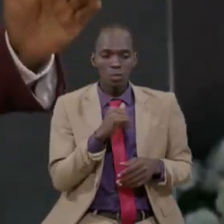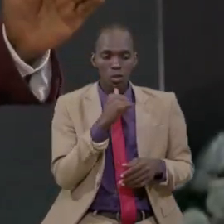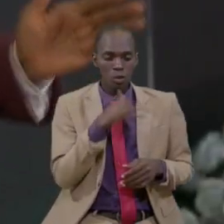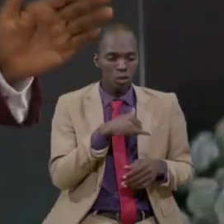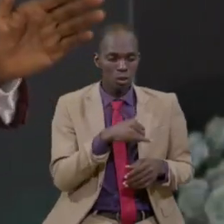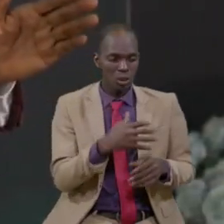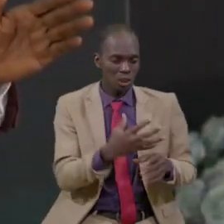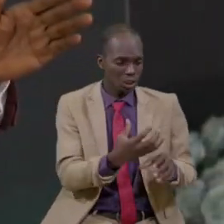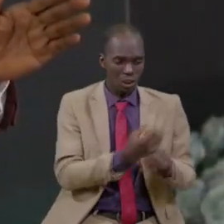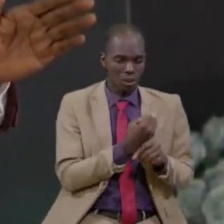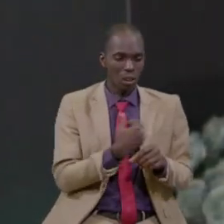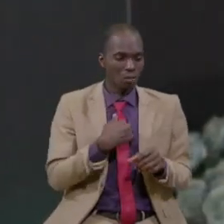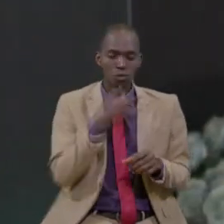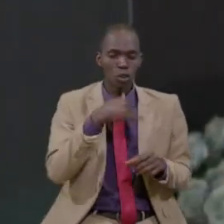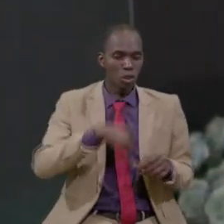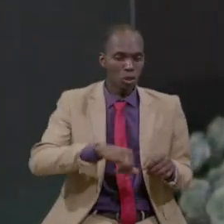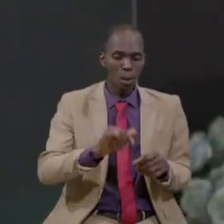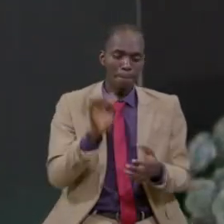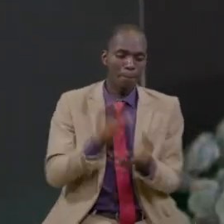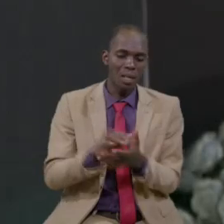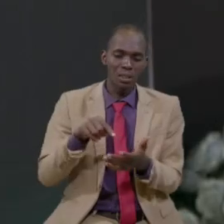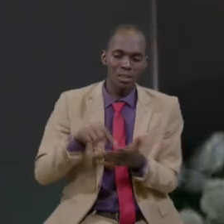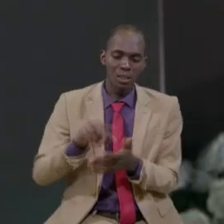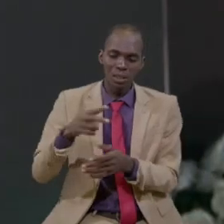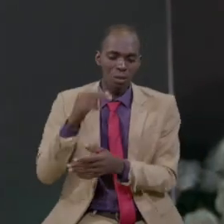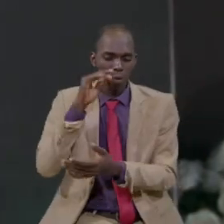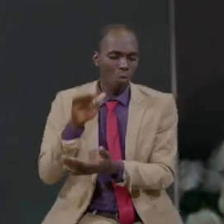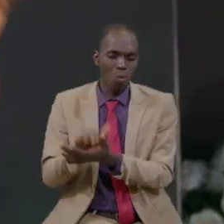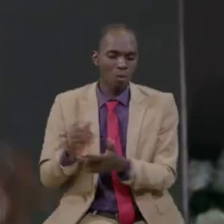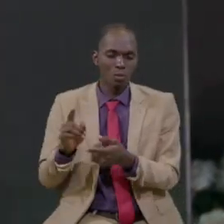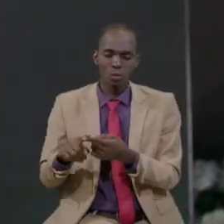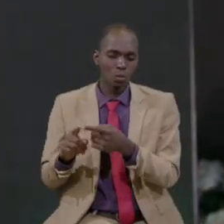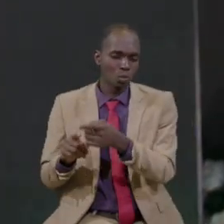that machine to you. So the machine is clean.